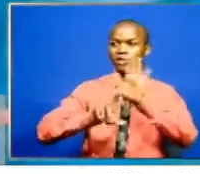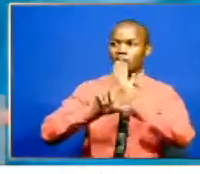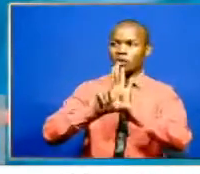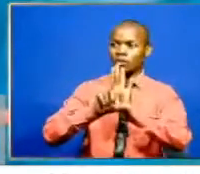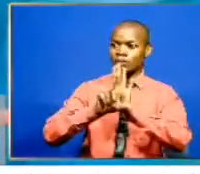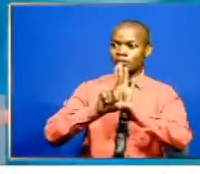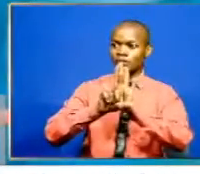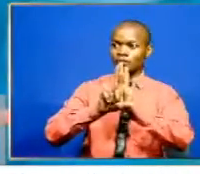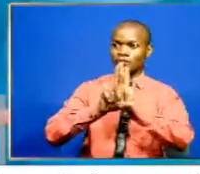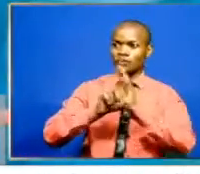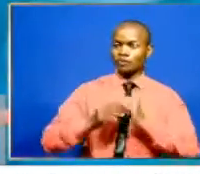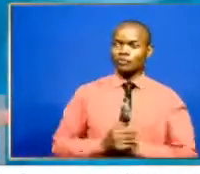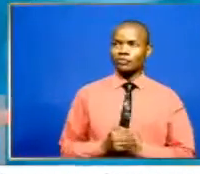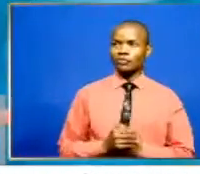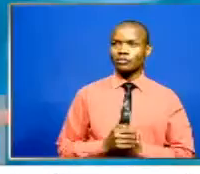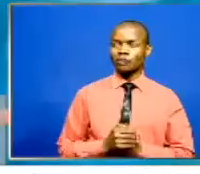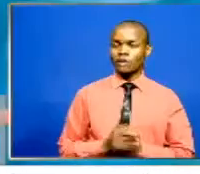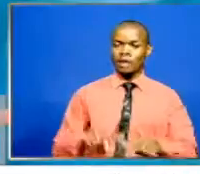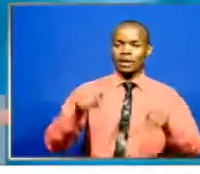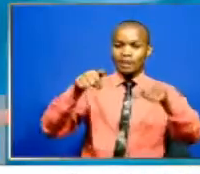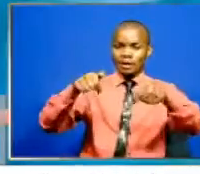Mm-hmm. This year,